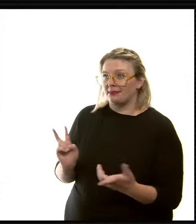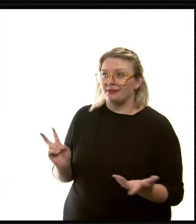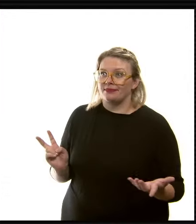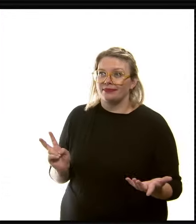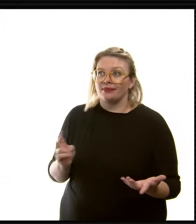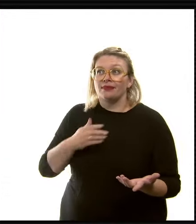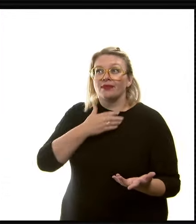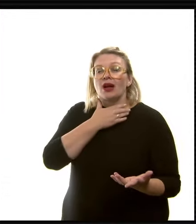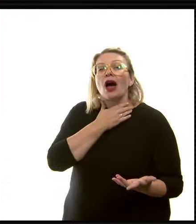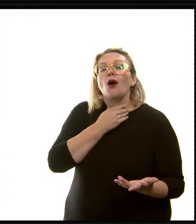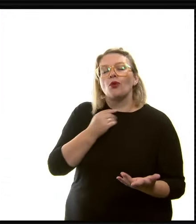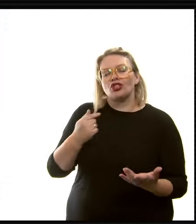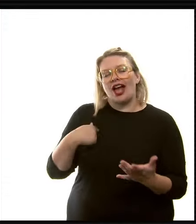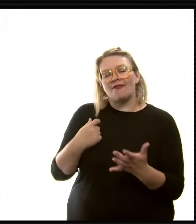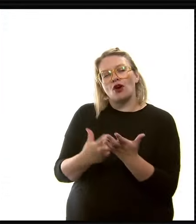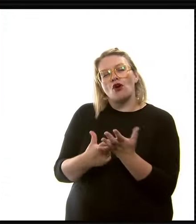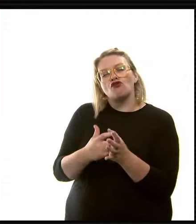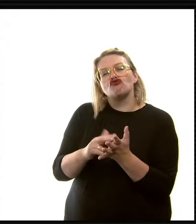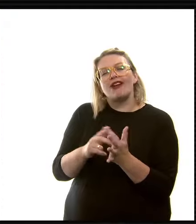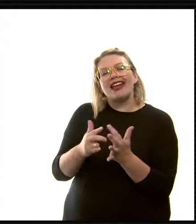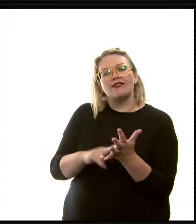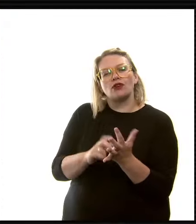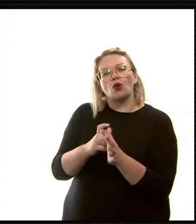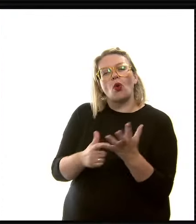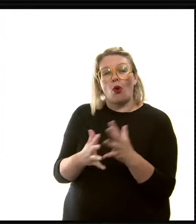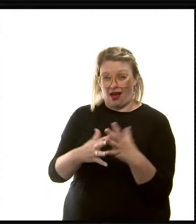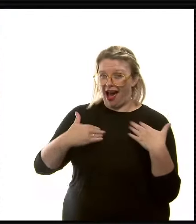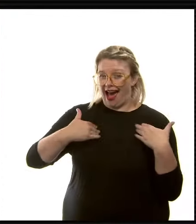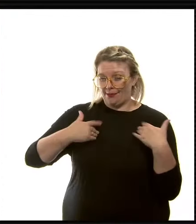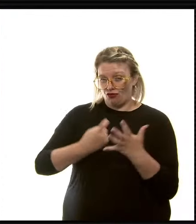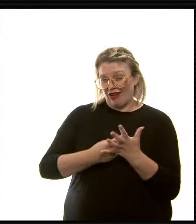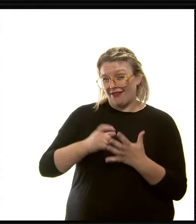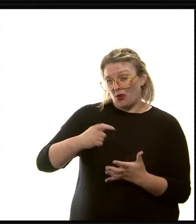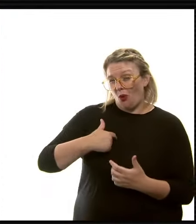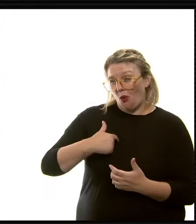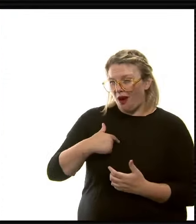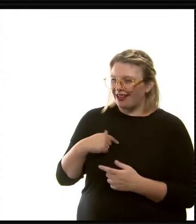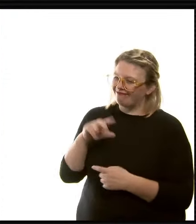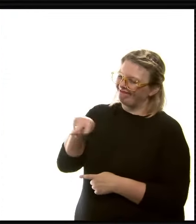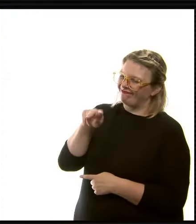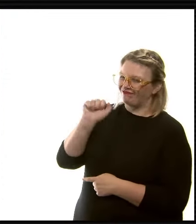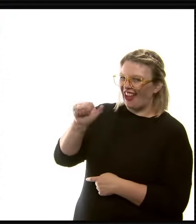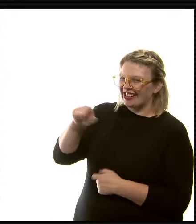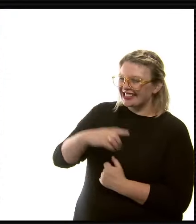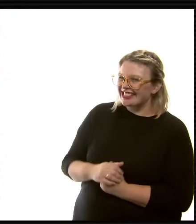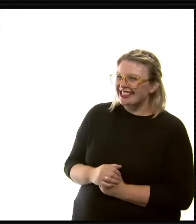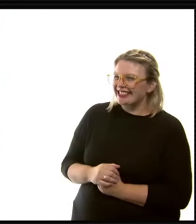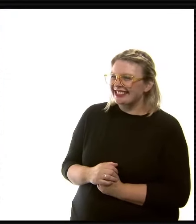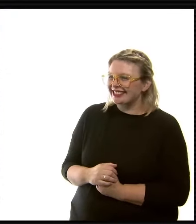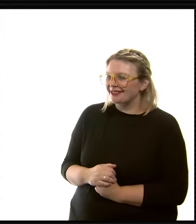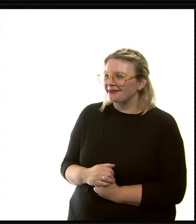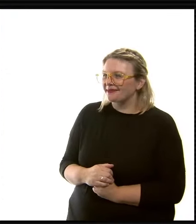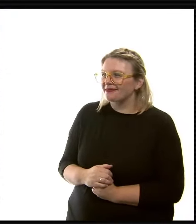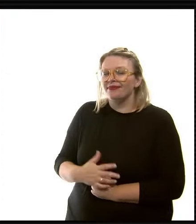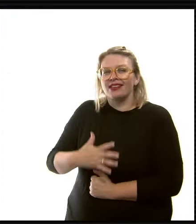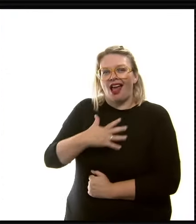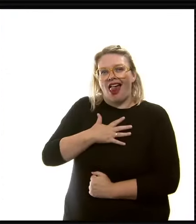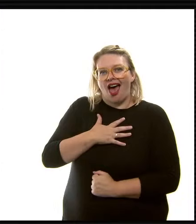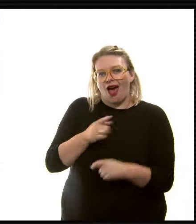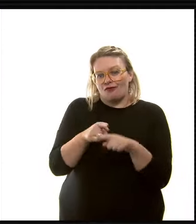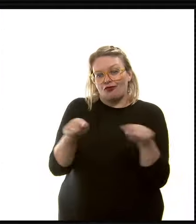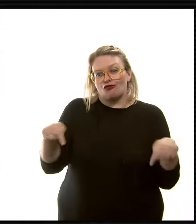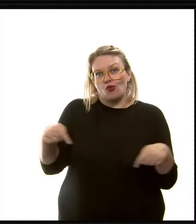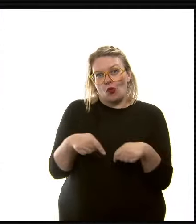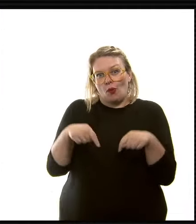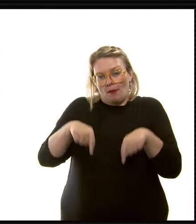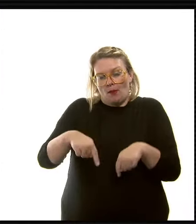room. You know, I'm a Ravenclaw. Oh, that is maybe the least surprising thing about you today. And you know why I love this room? Is that it was one of the main